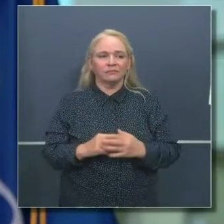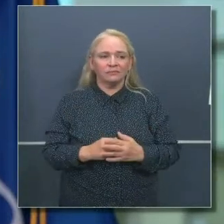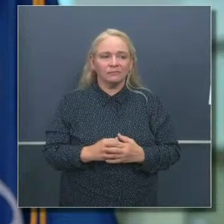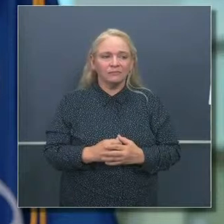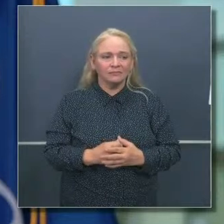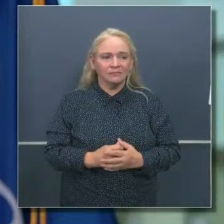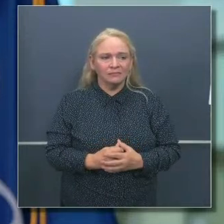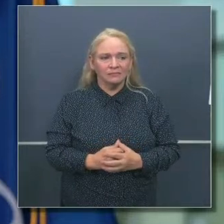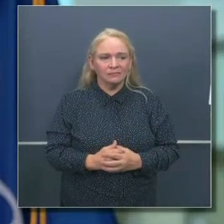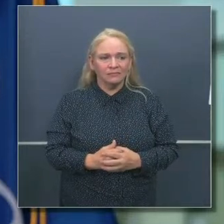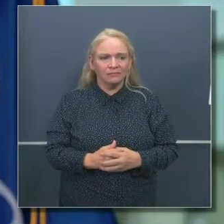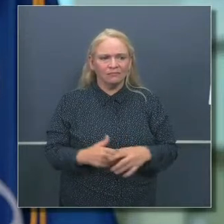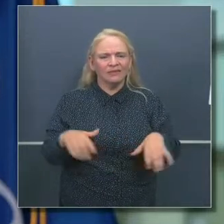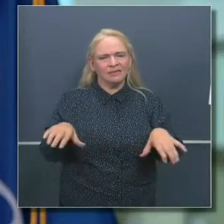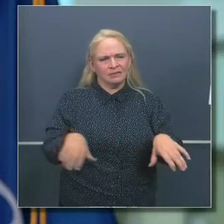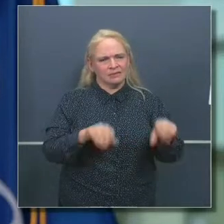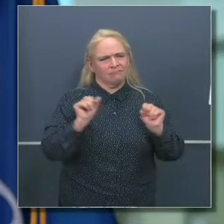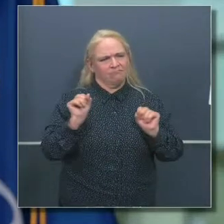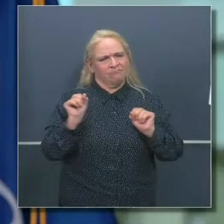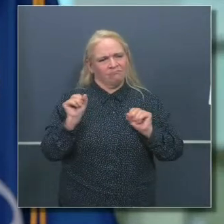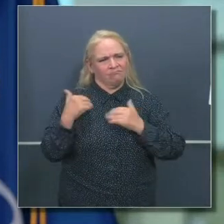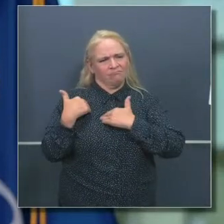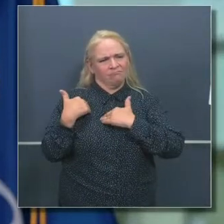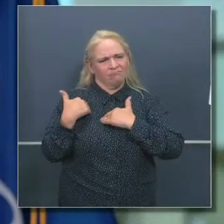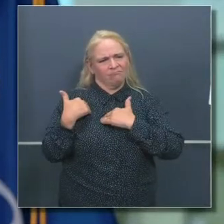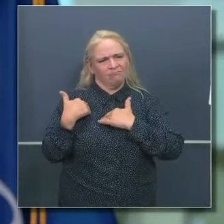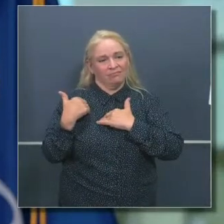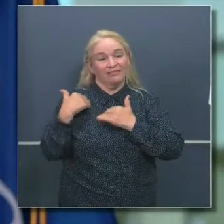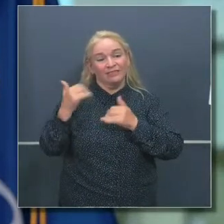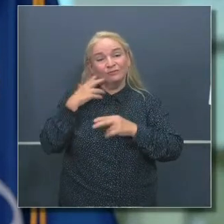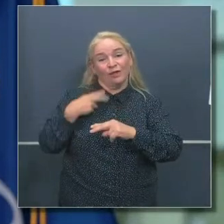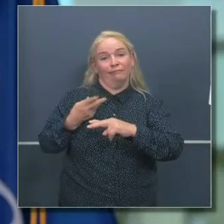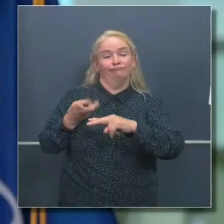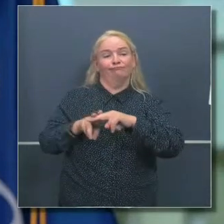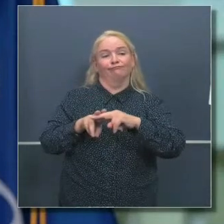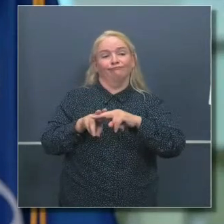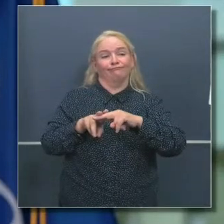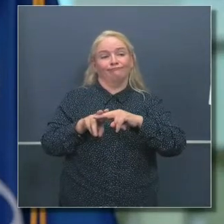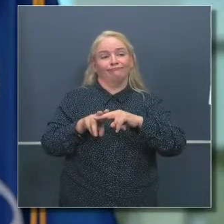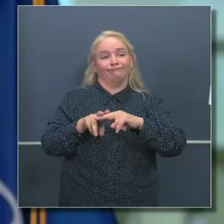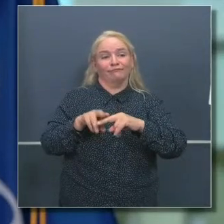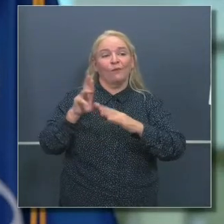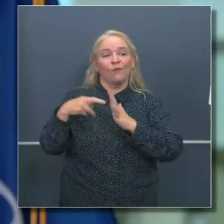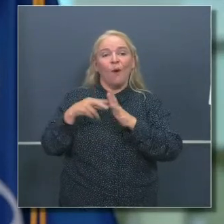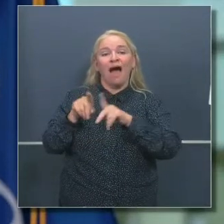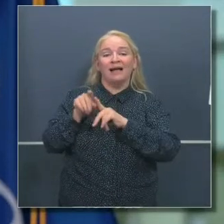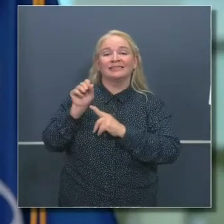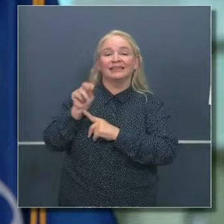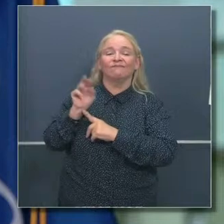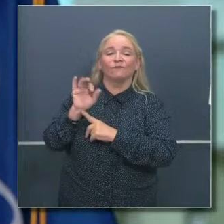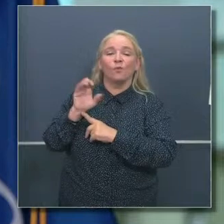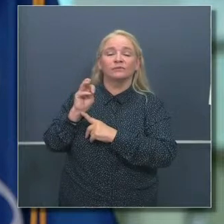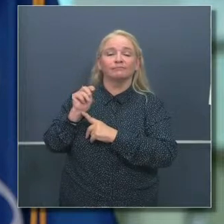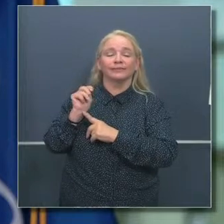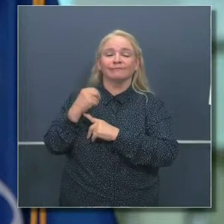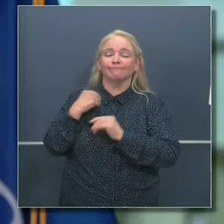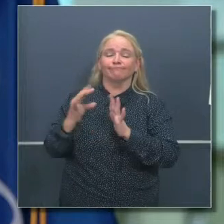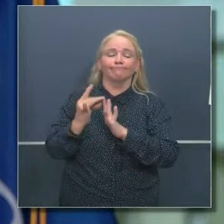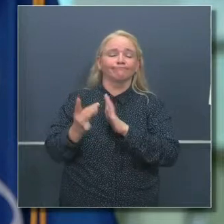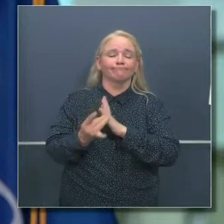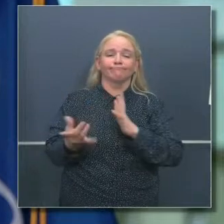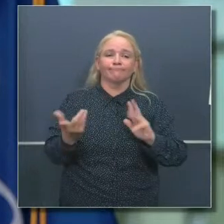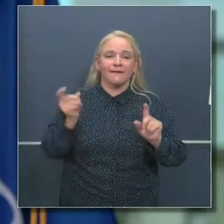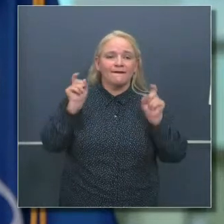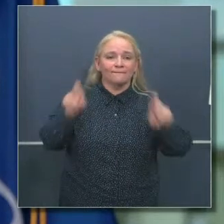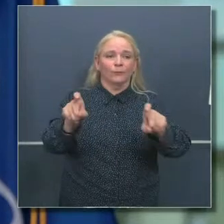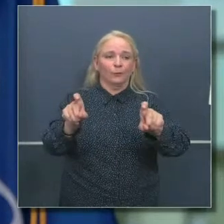stepping up our enforcement, not just to businesses, but across the spectrum, and encouraging people to do more and do better.